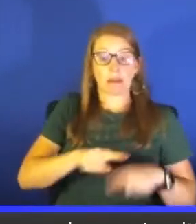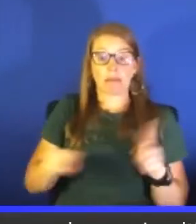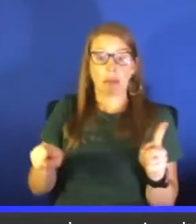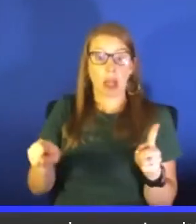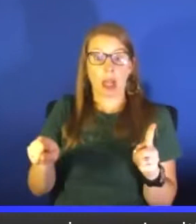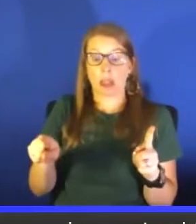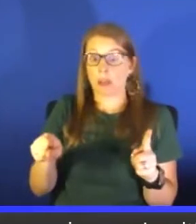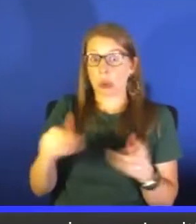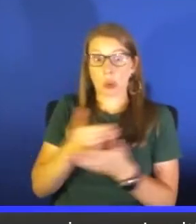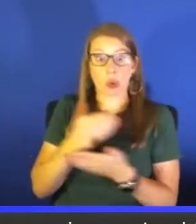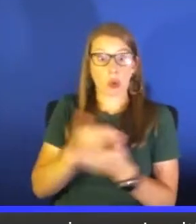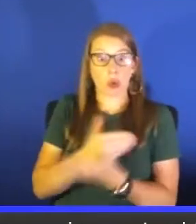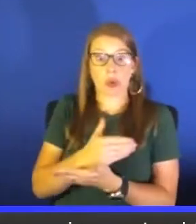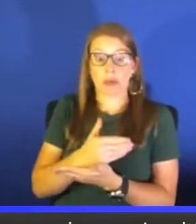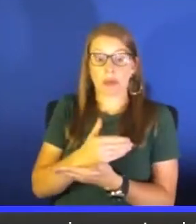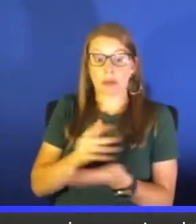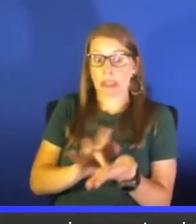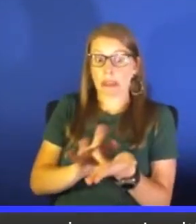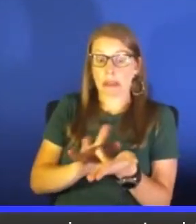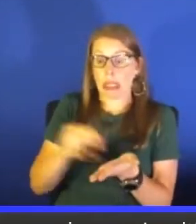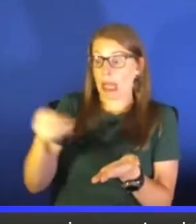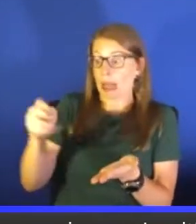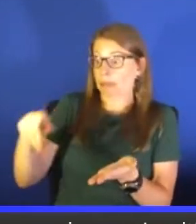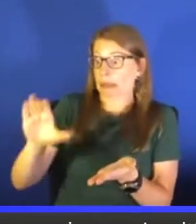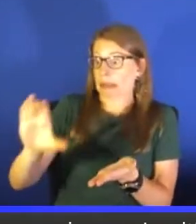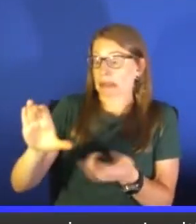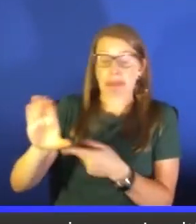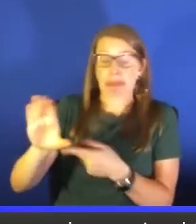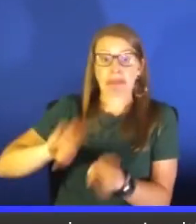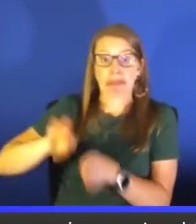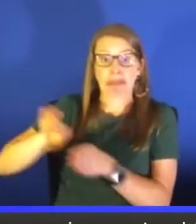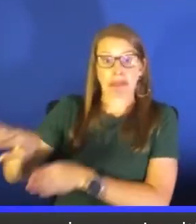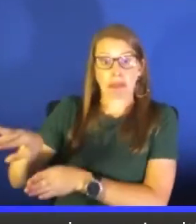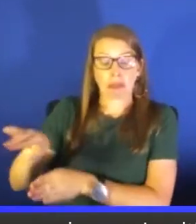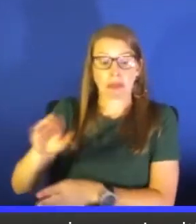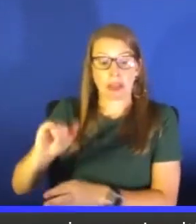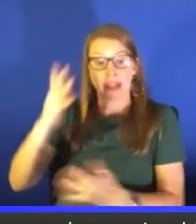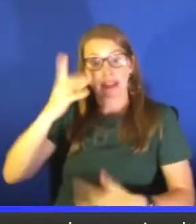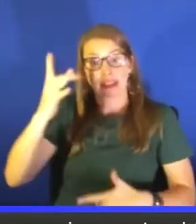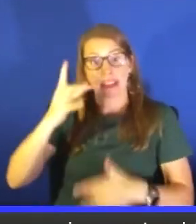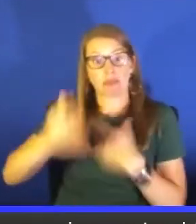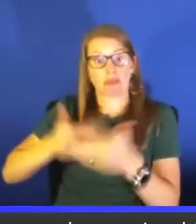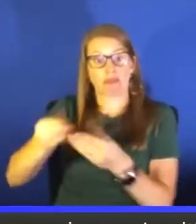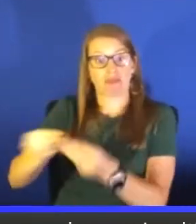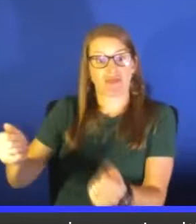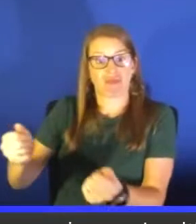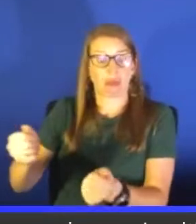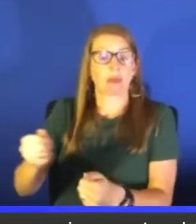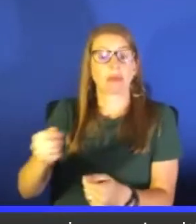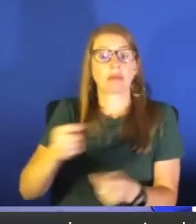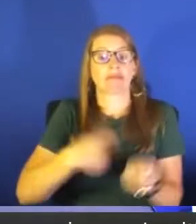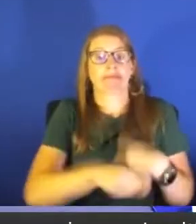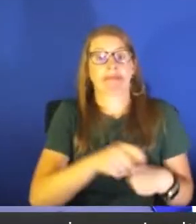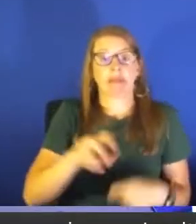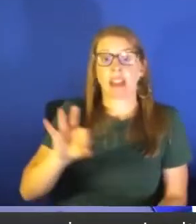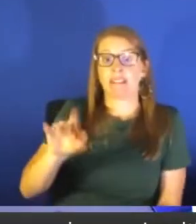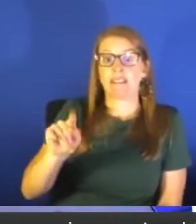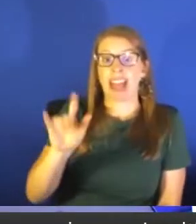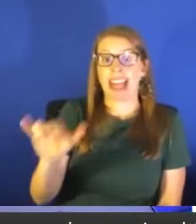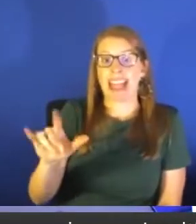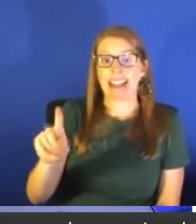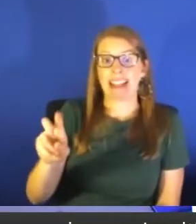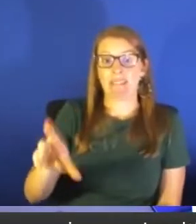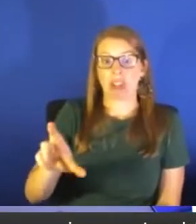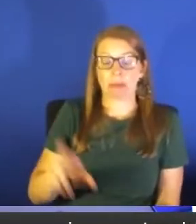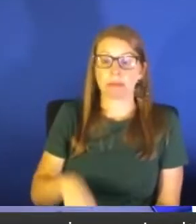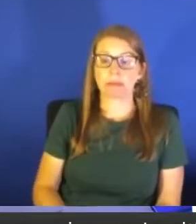we're pretty much curing everybody that has that. So that disease process is really disappearing, and to take its place is fatty liver. And just explain a little bit what